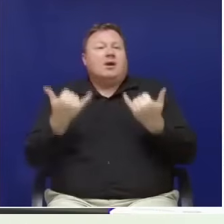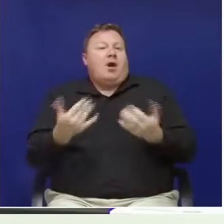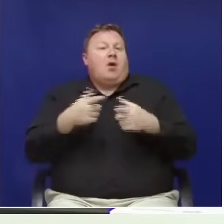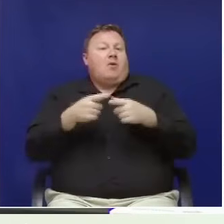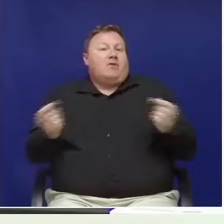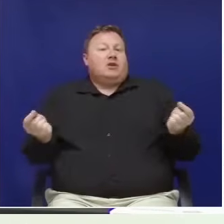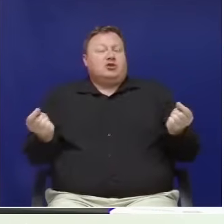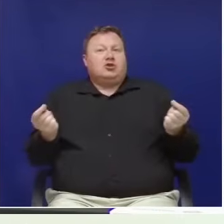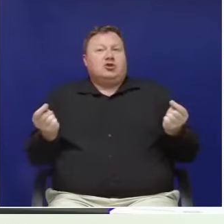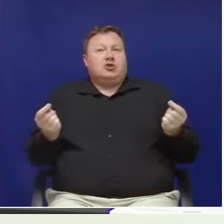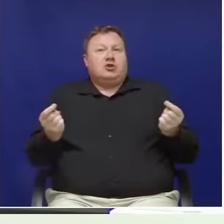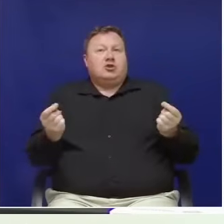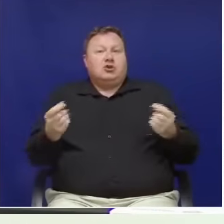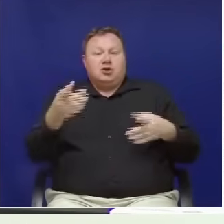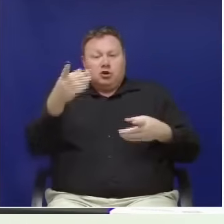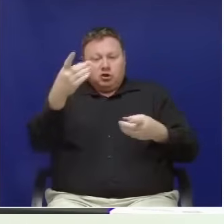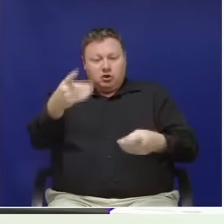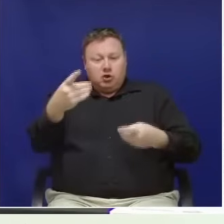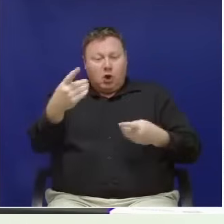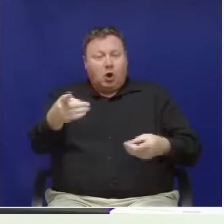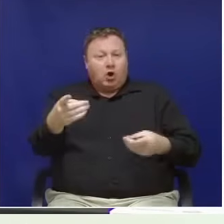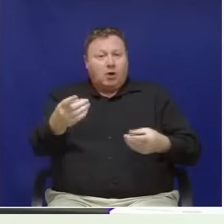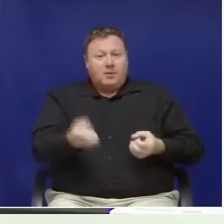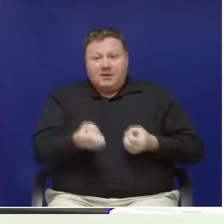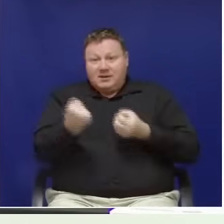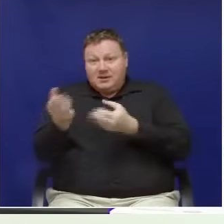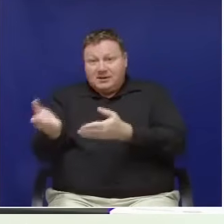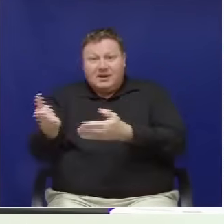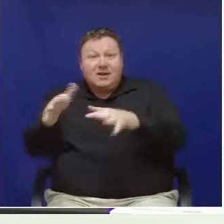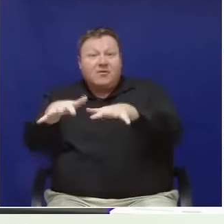document you are going to be given this coming